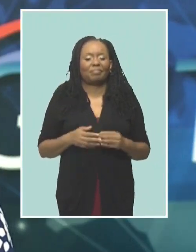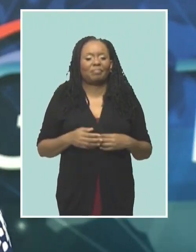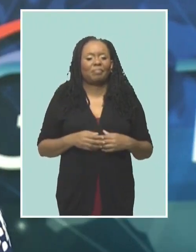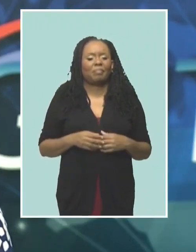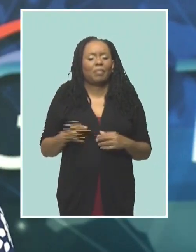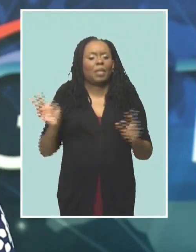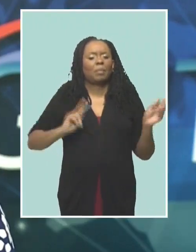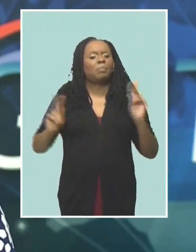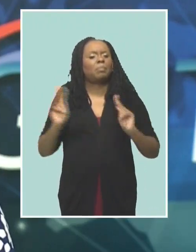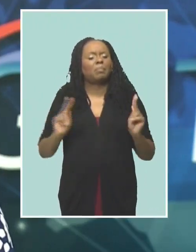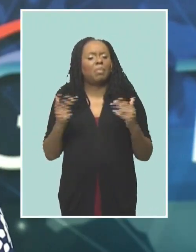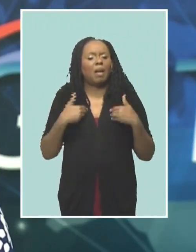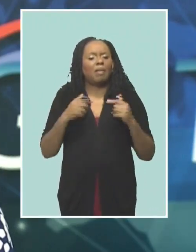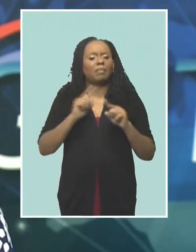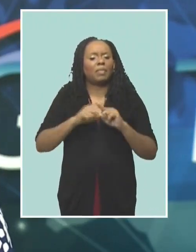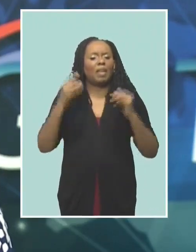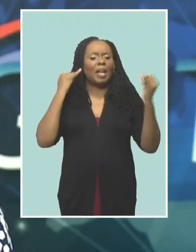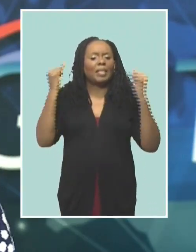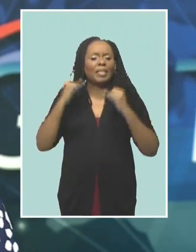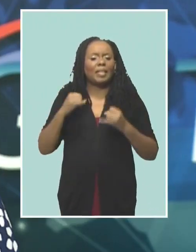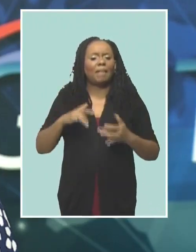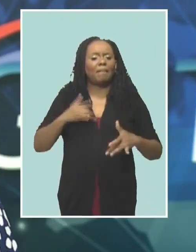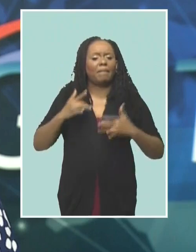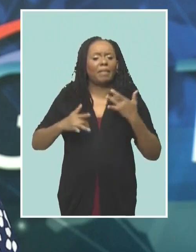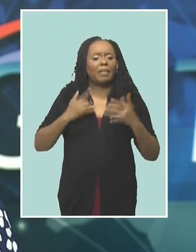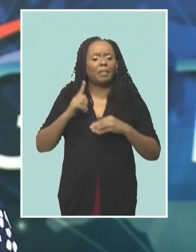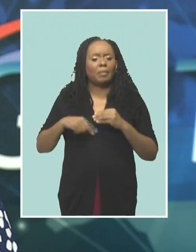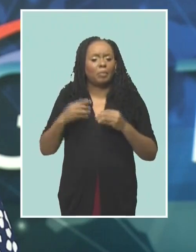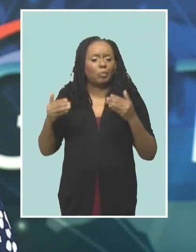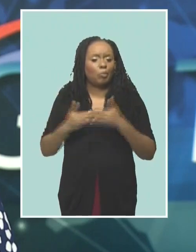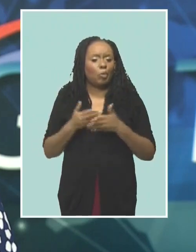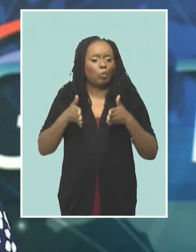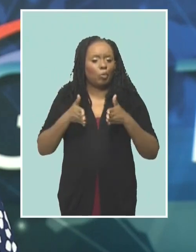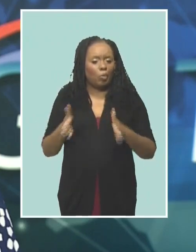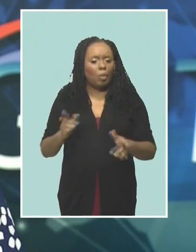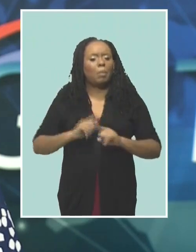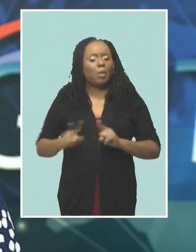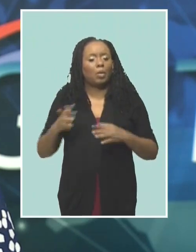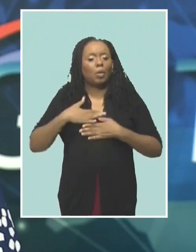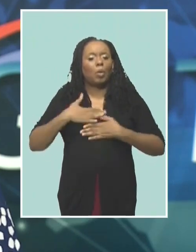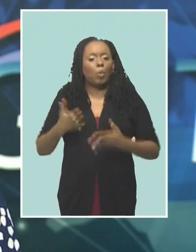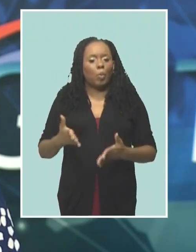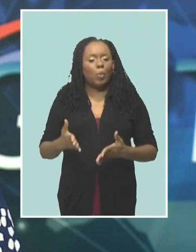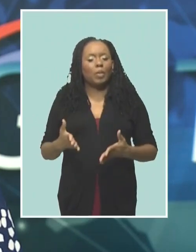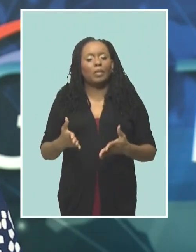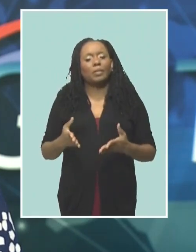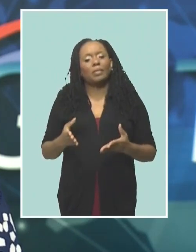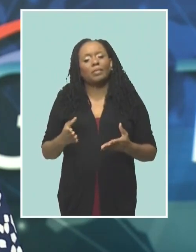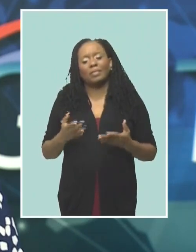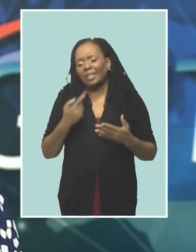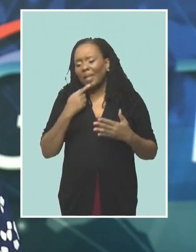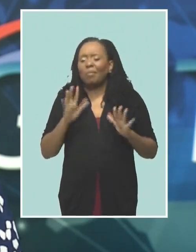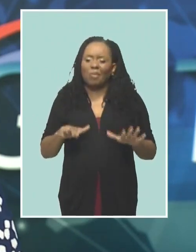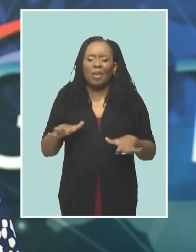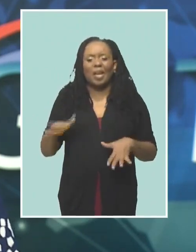feelings about the new Kadooment route, but bands seem to be willing to give it a chance. Trafford Thorpe tells us more.